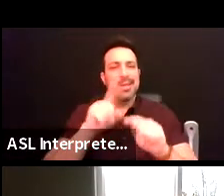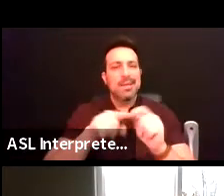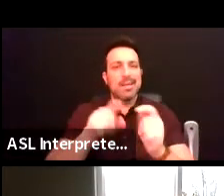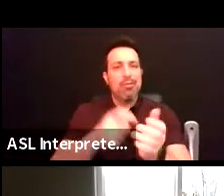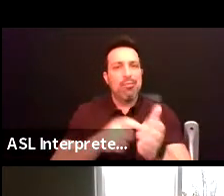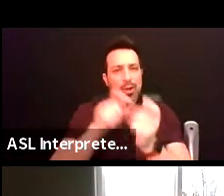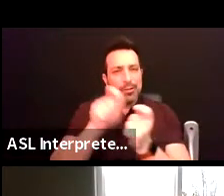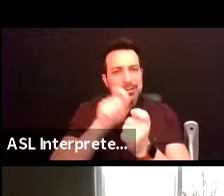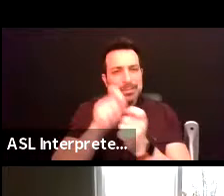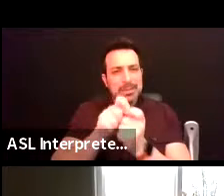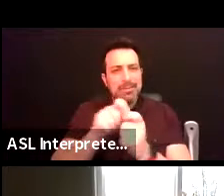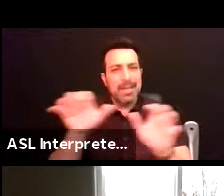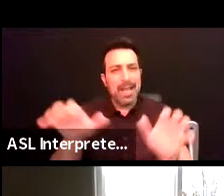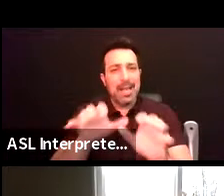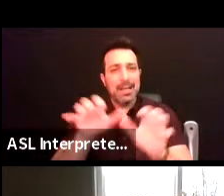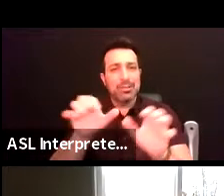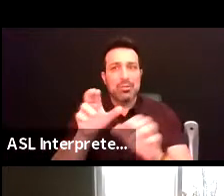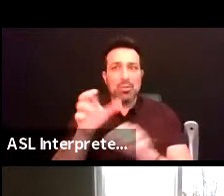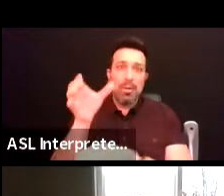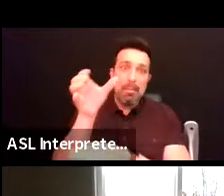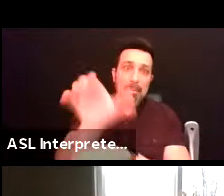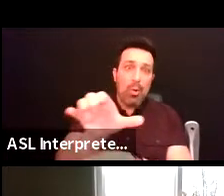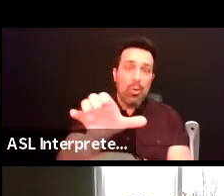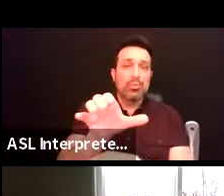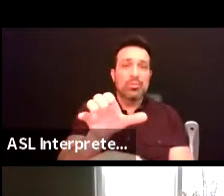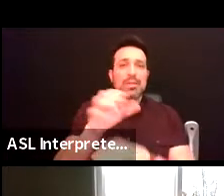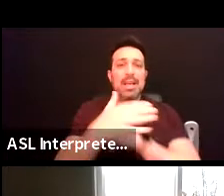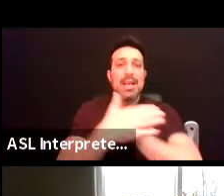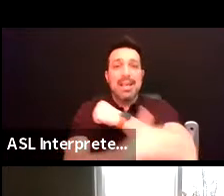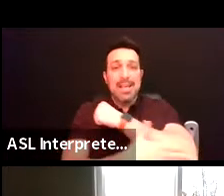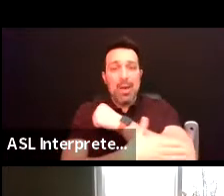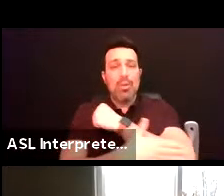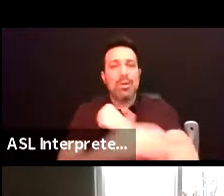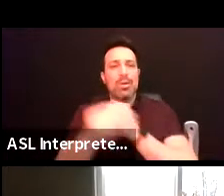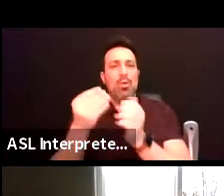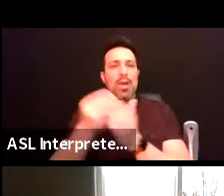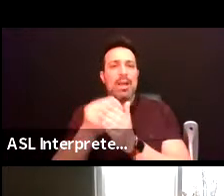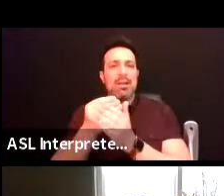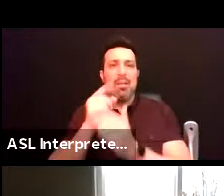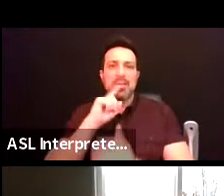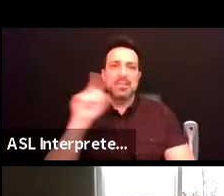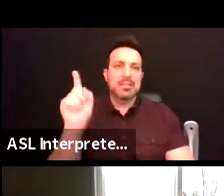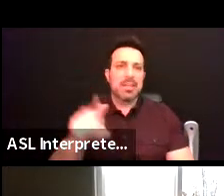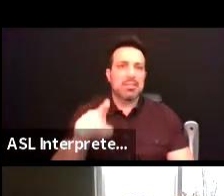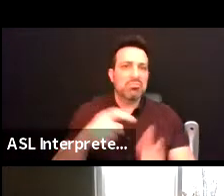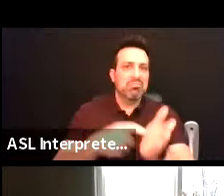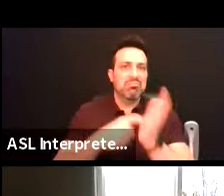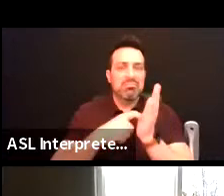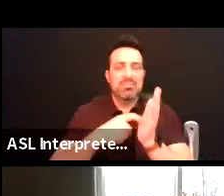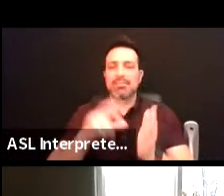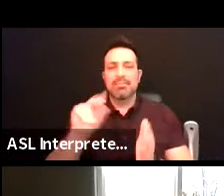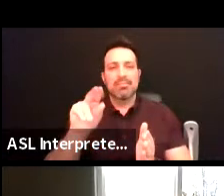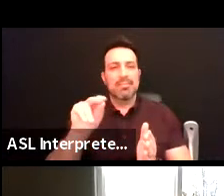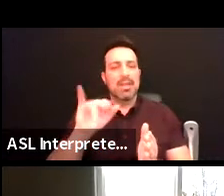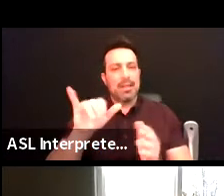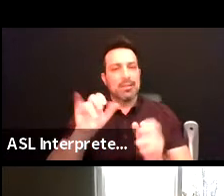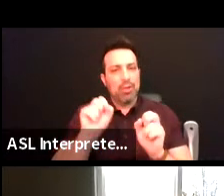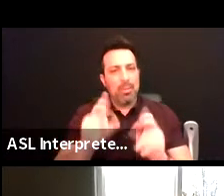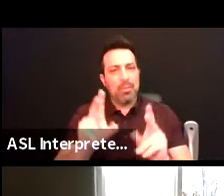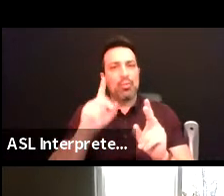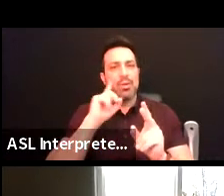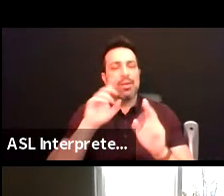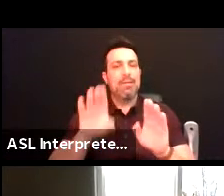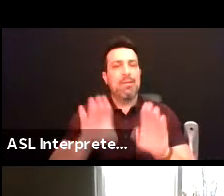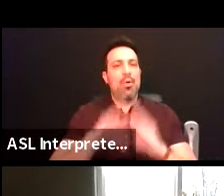specific action or impose penalties or economic sanctions. It's really an opportunity to open